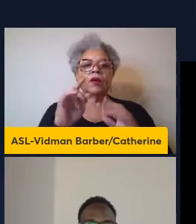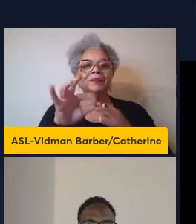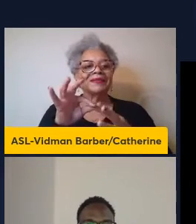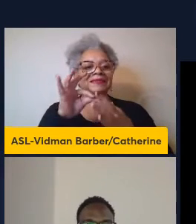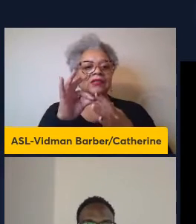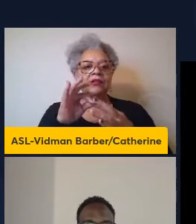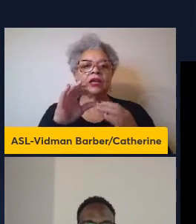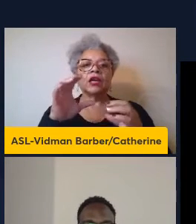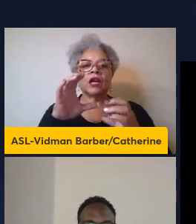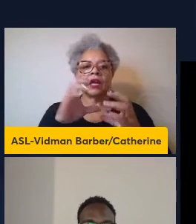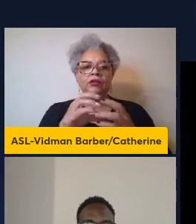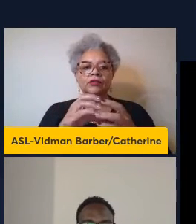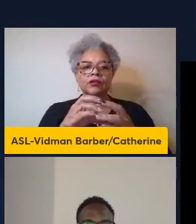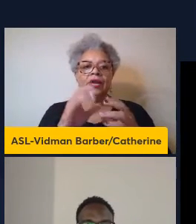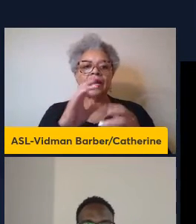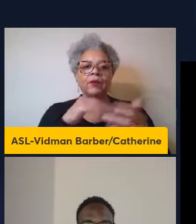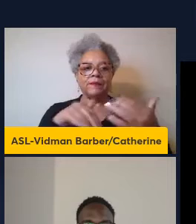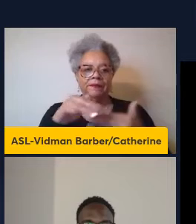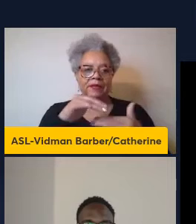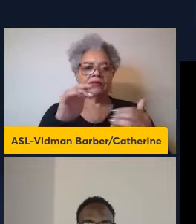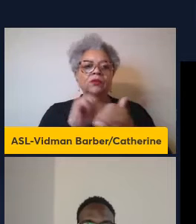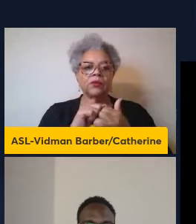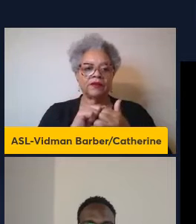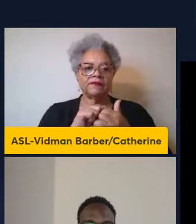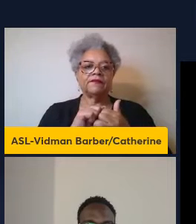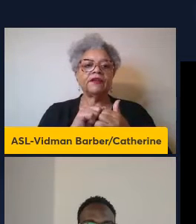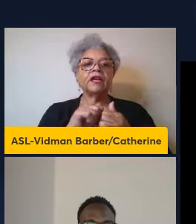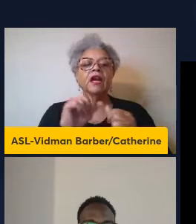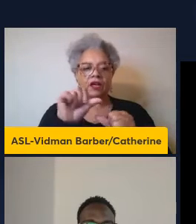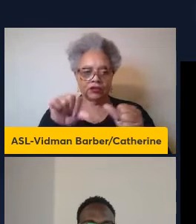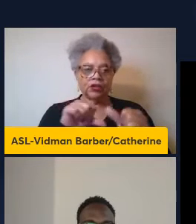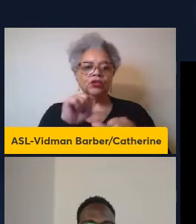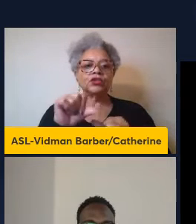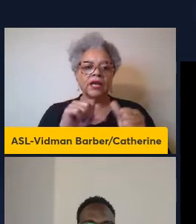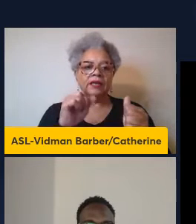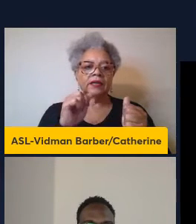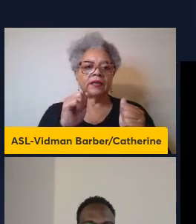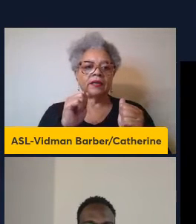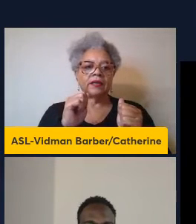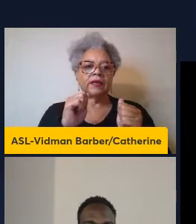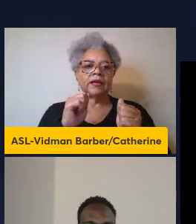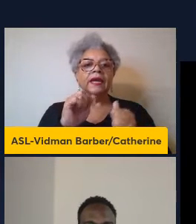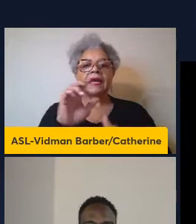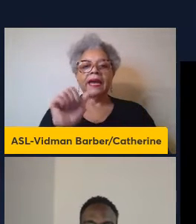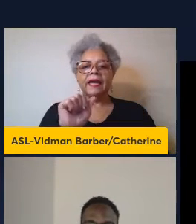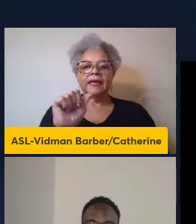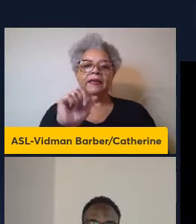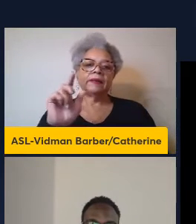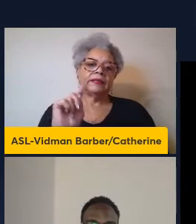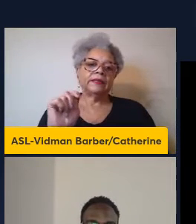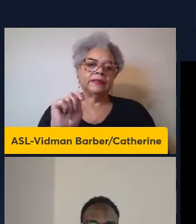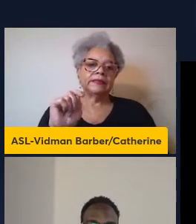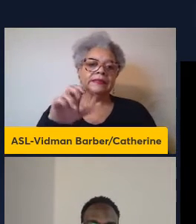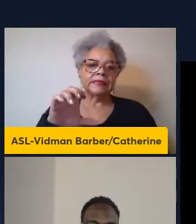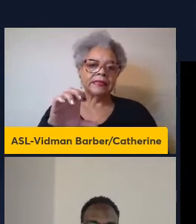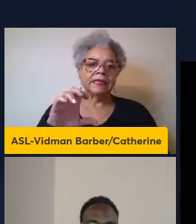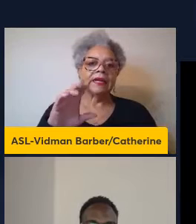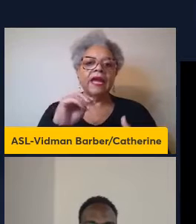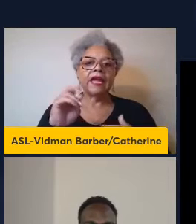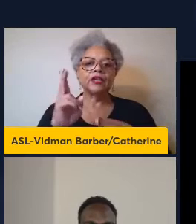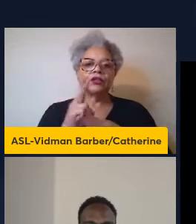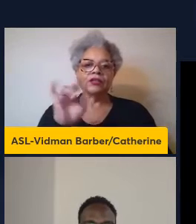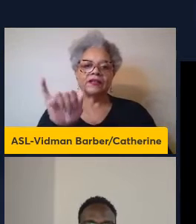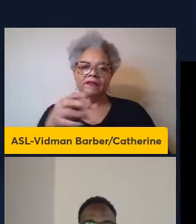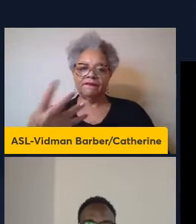and we mixed it with its HLA associated APC and using this